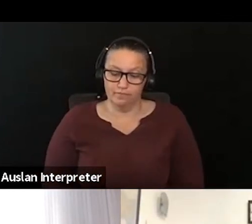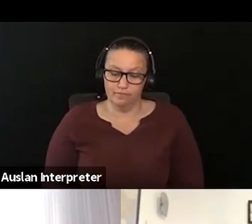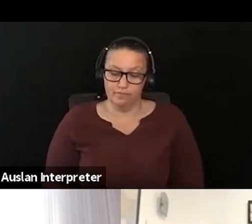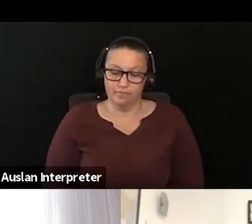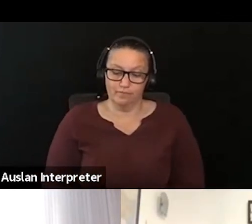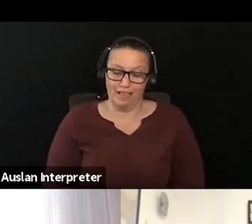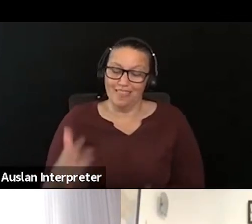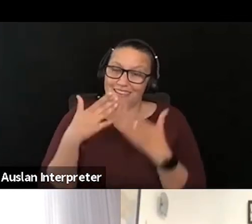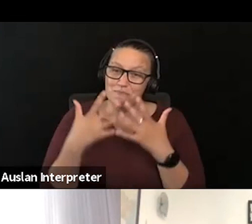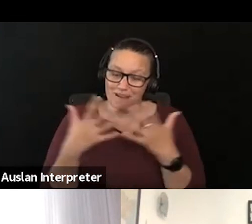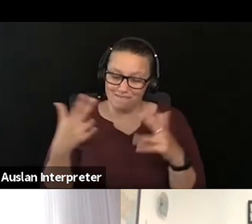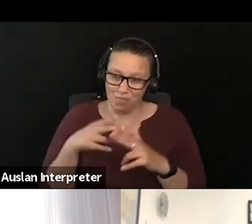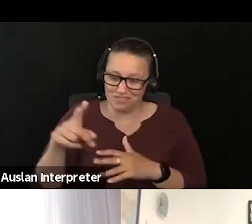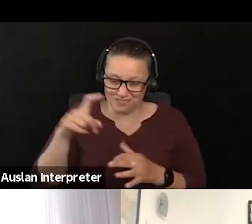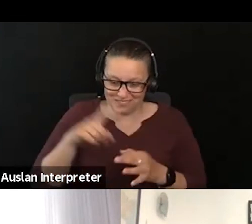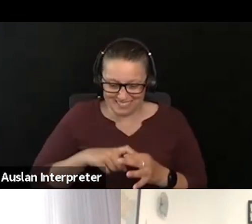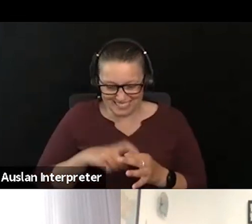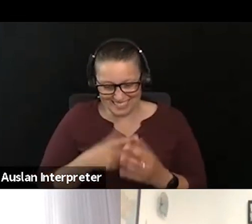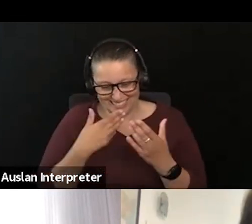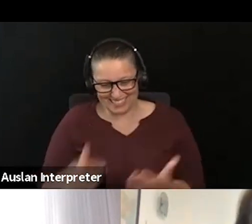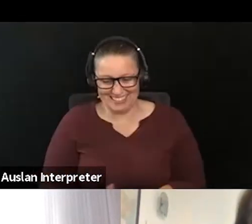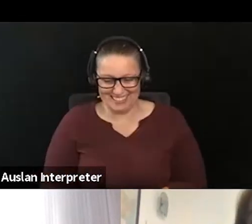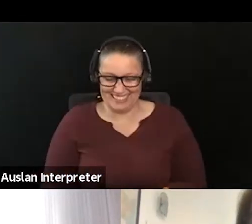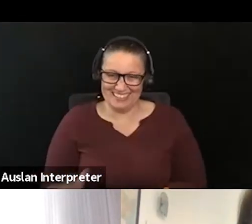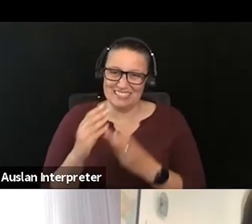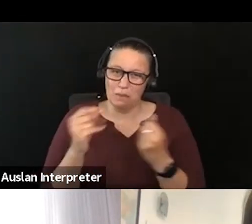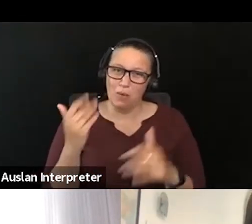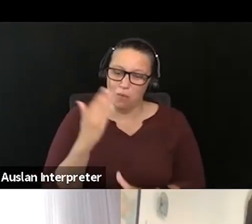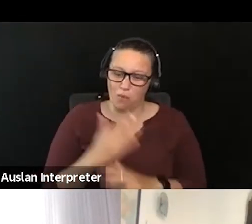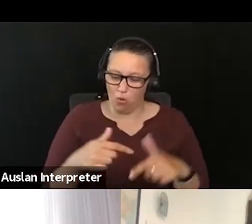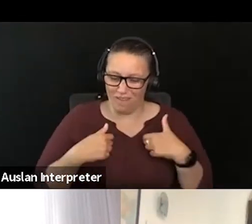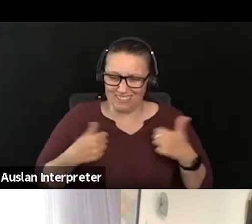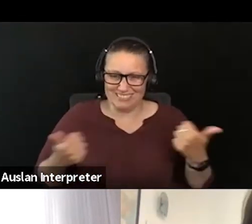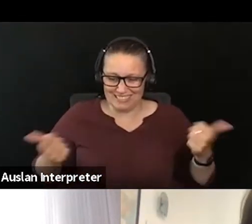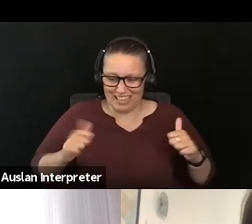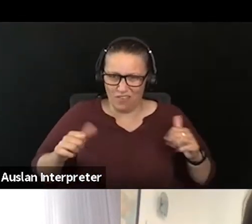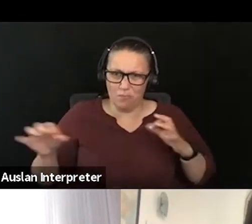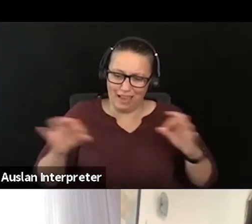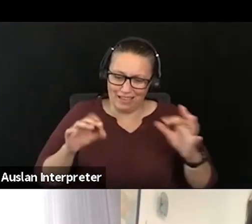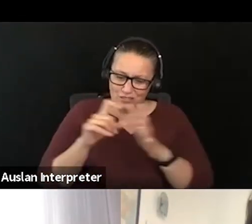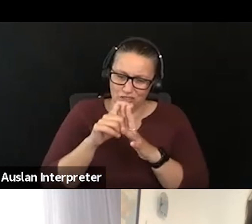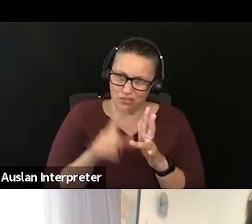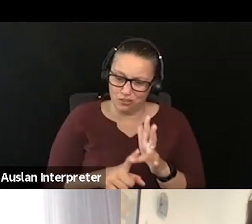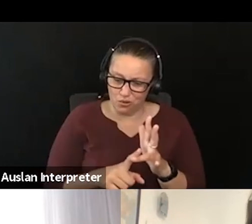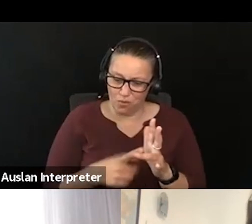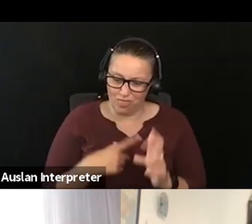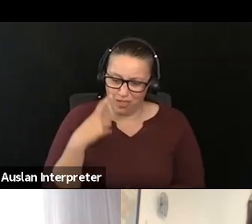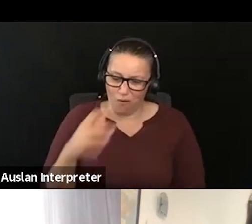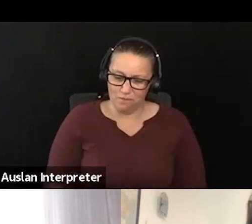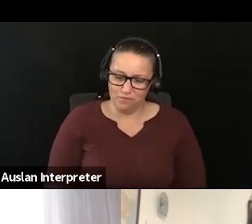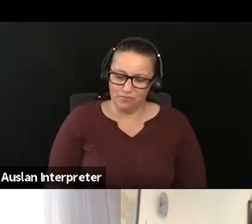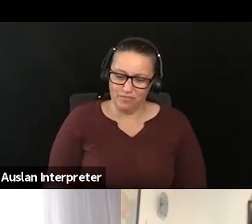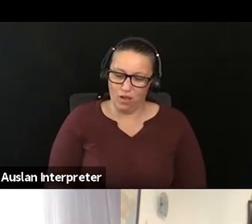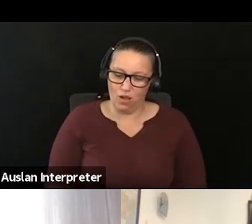Yes, thank you for that question. Well, actually, some of the work that we had planned to do, and we thought a small supplement